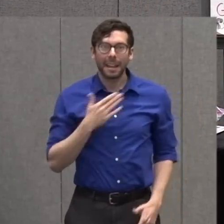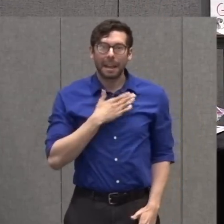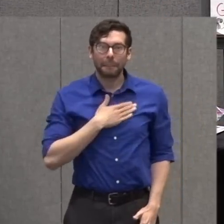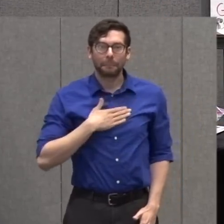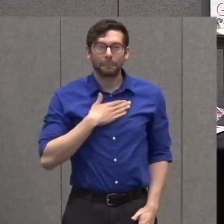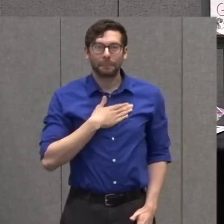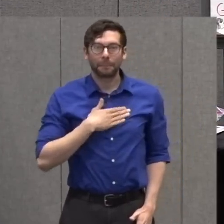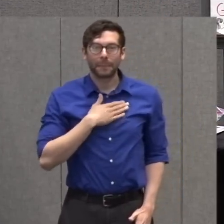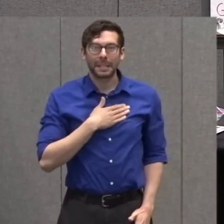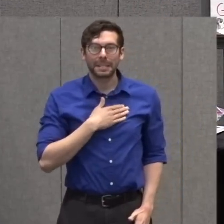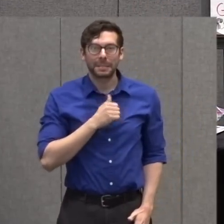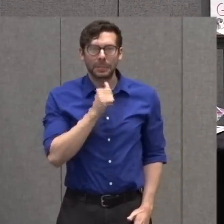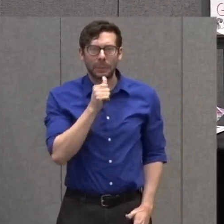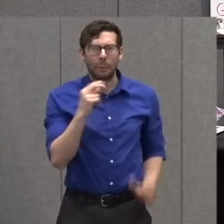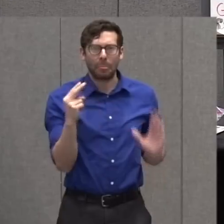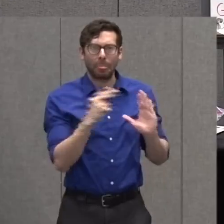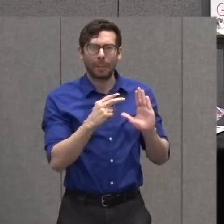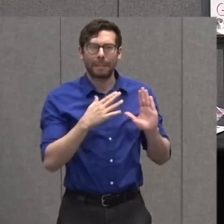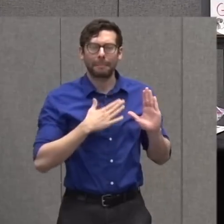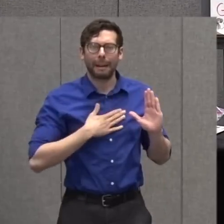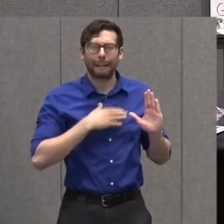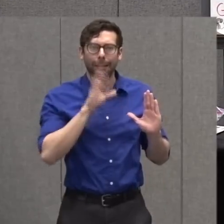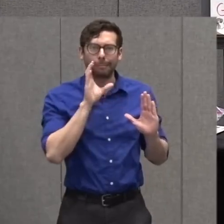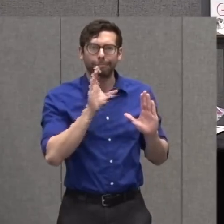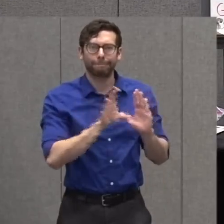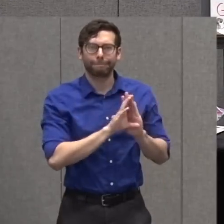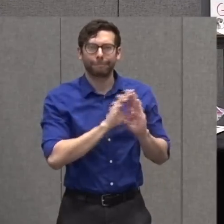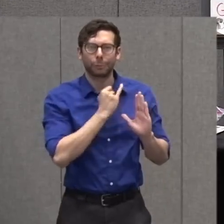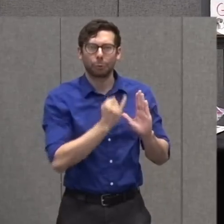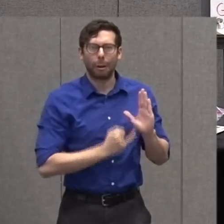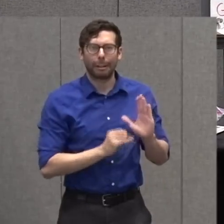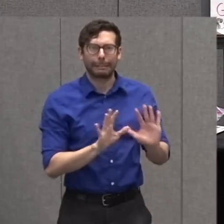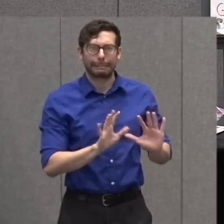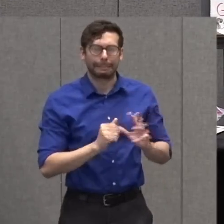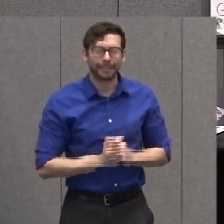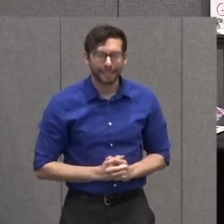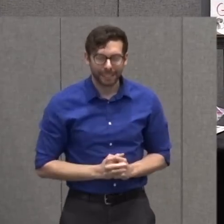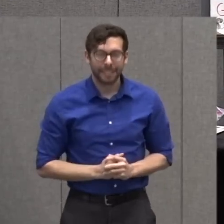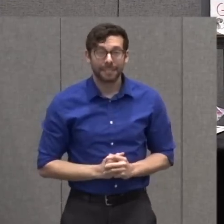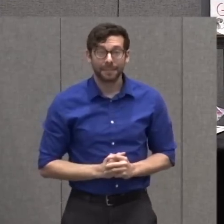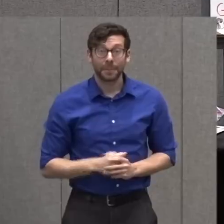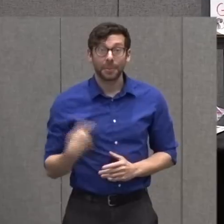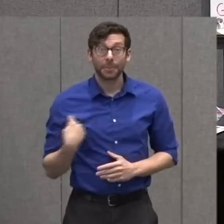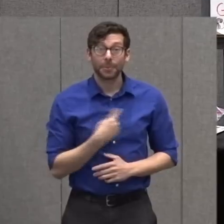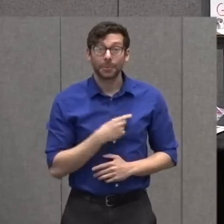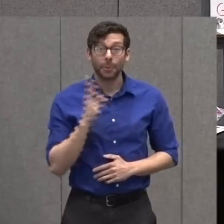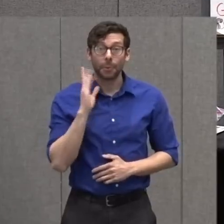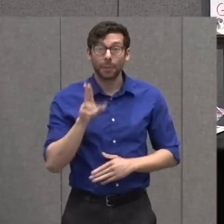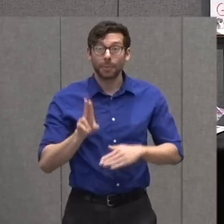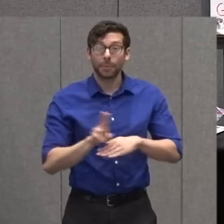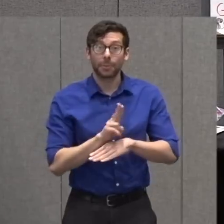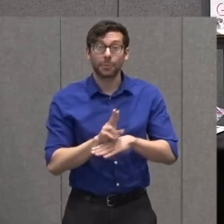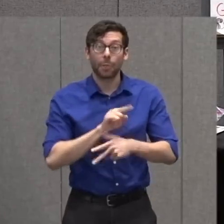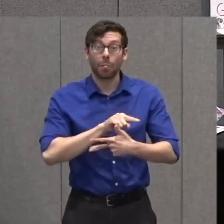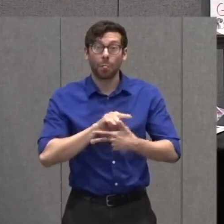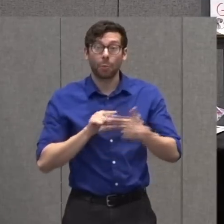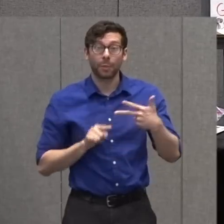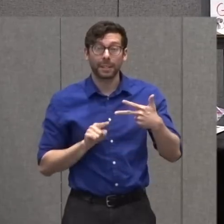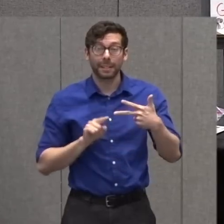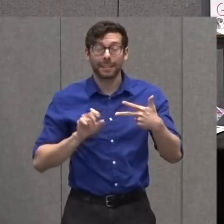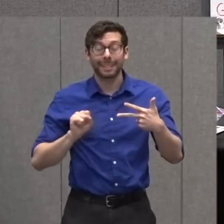love nose. So, all right. So we're going to use these 3 states of matter to